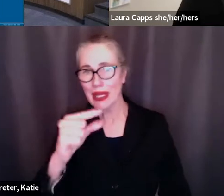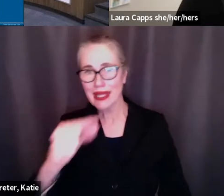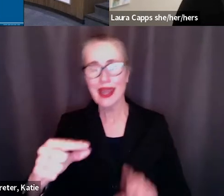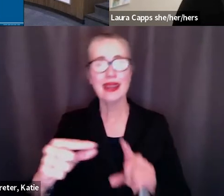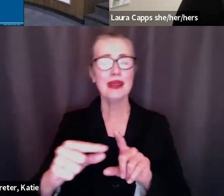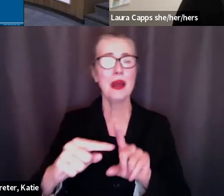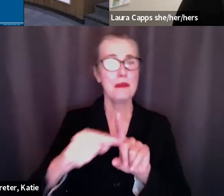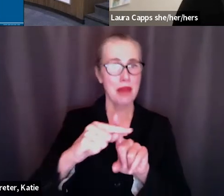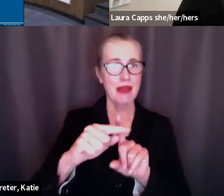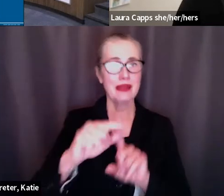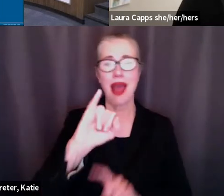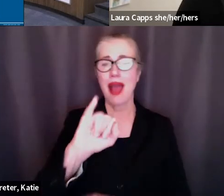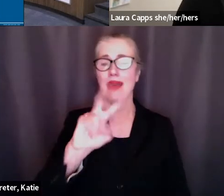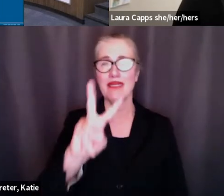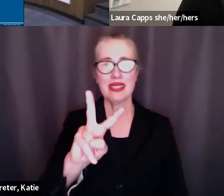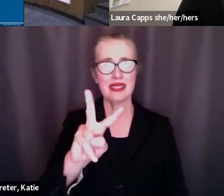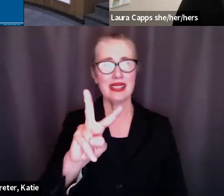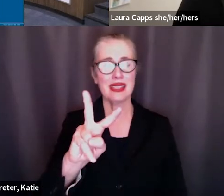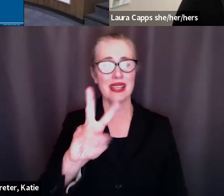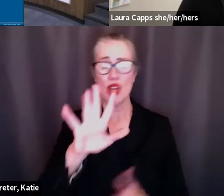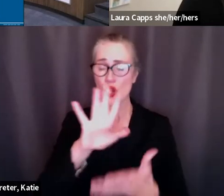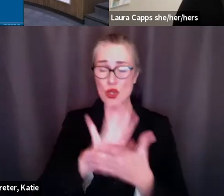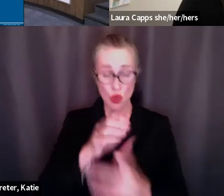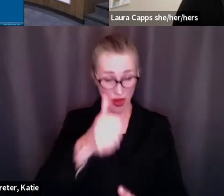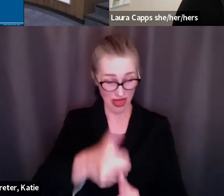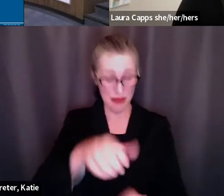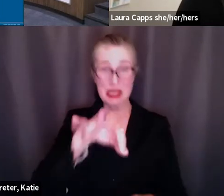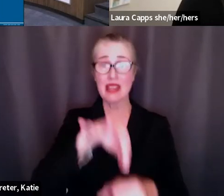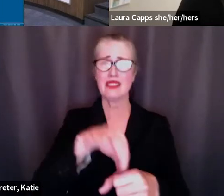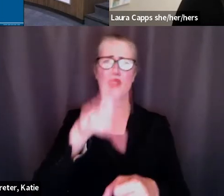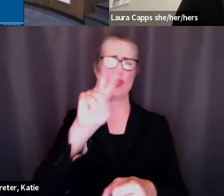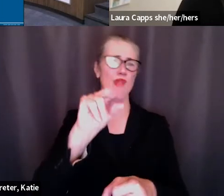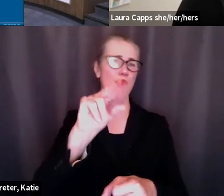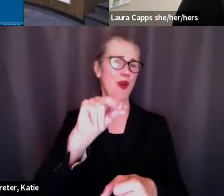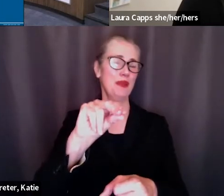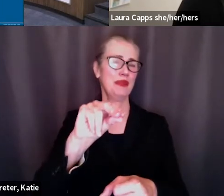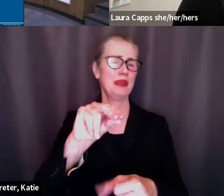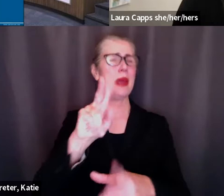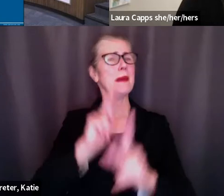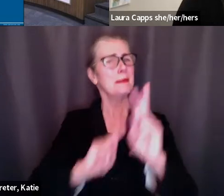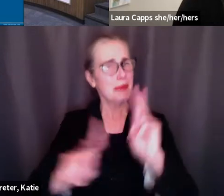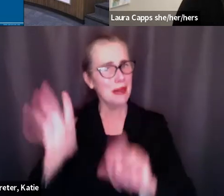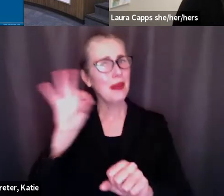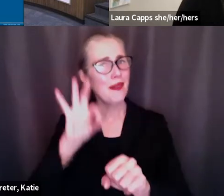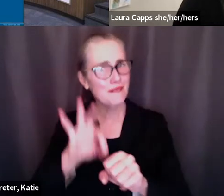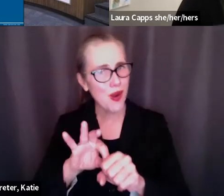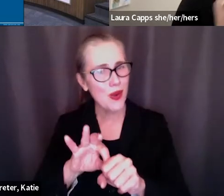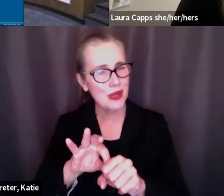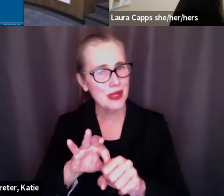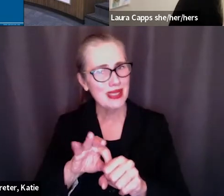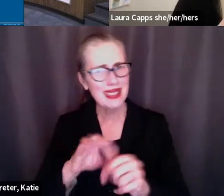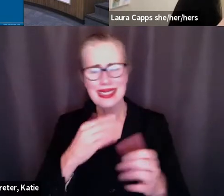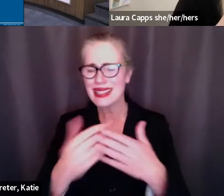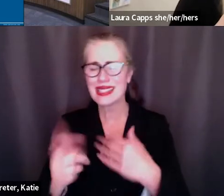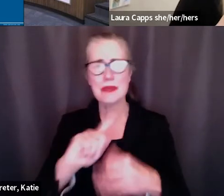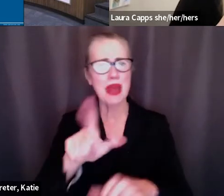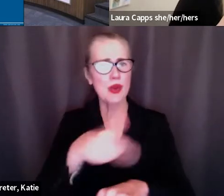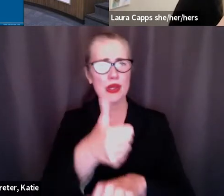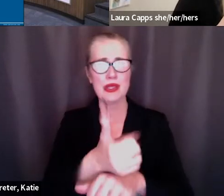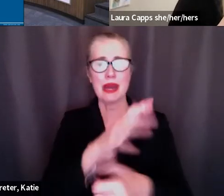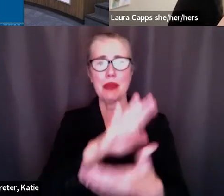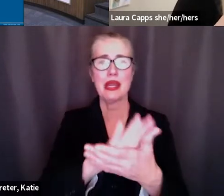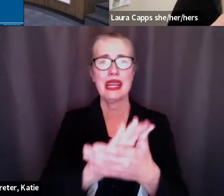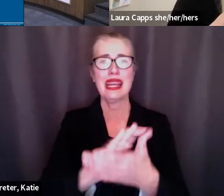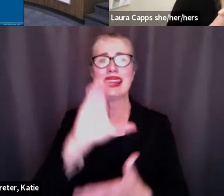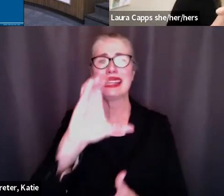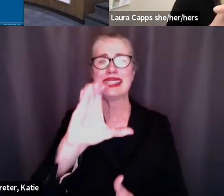schools don't vote voters do doesn't matter where the schools are this is a collective board the cns map is a